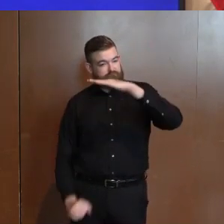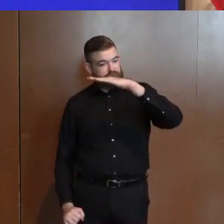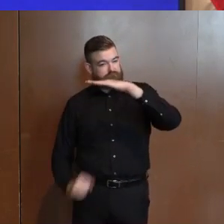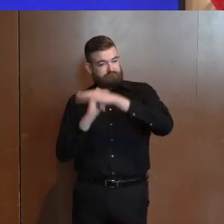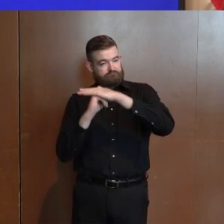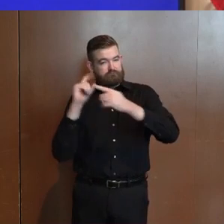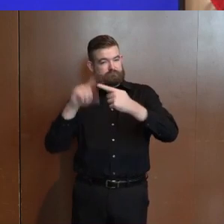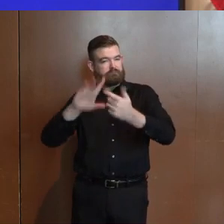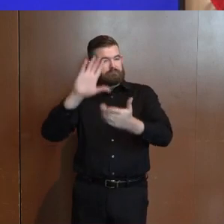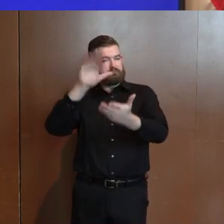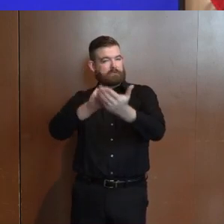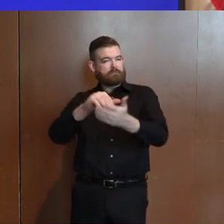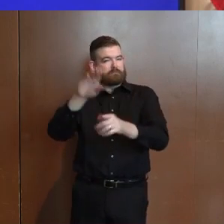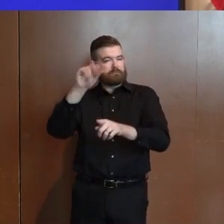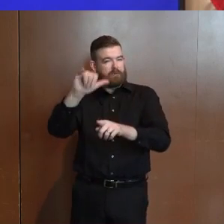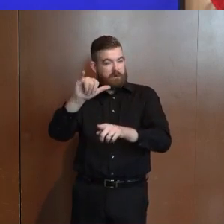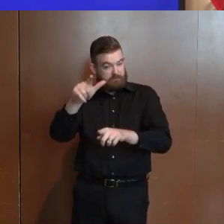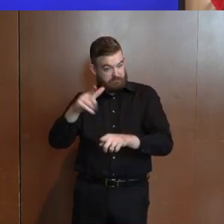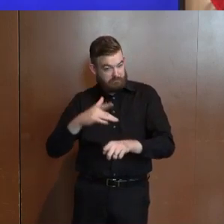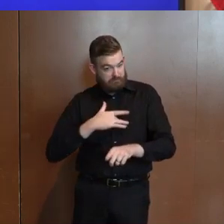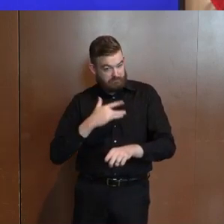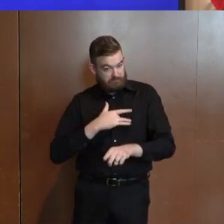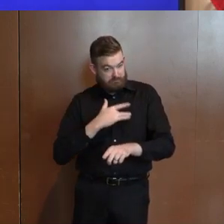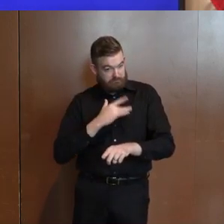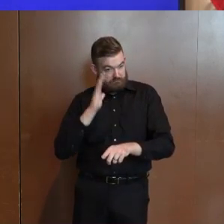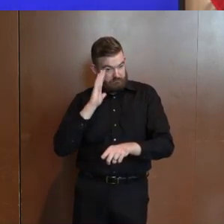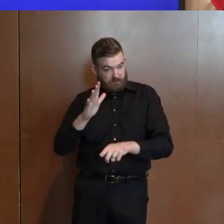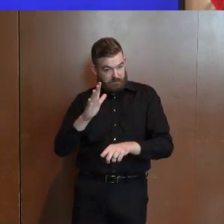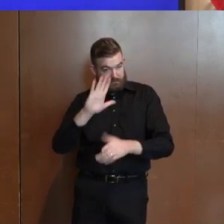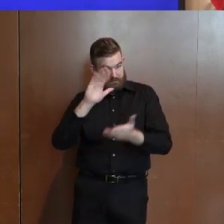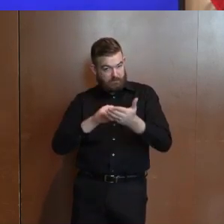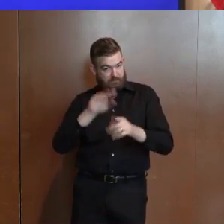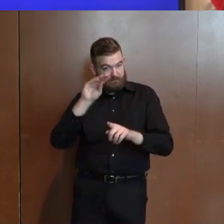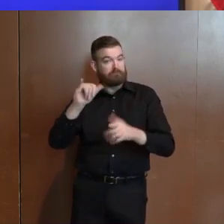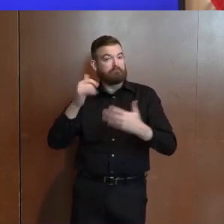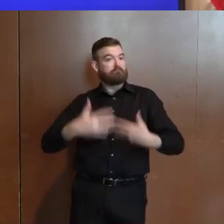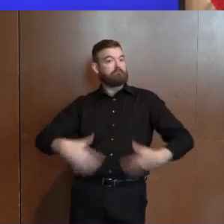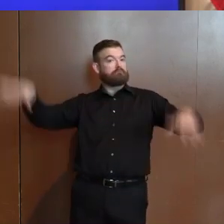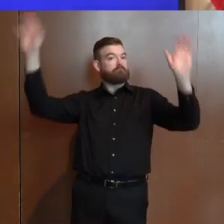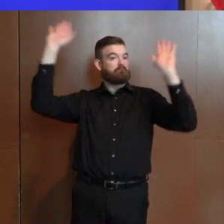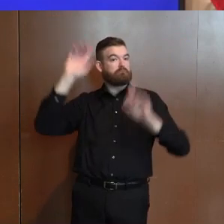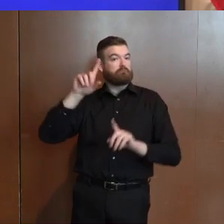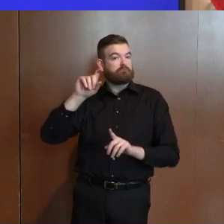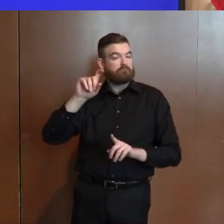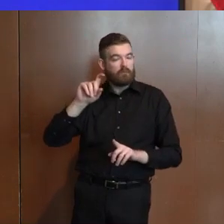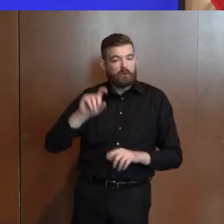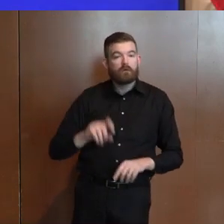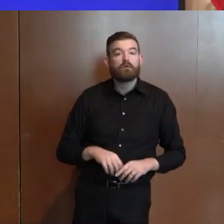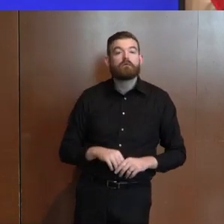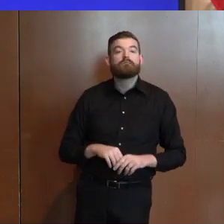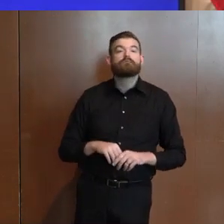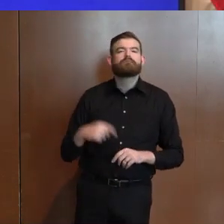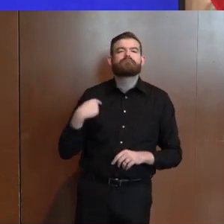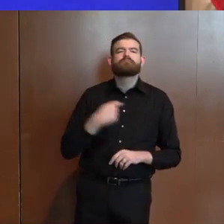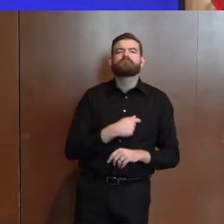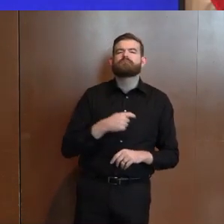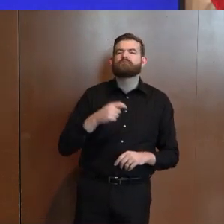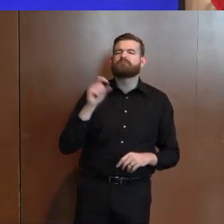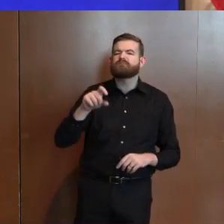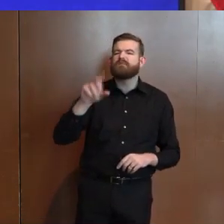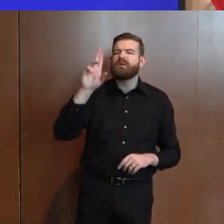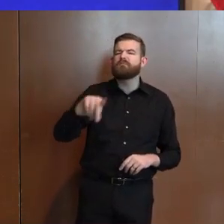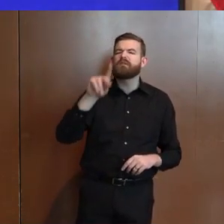way? And can we get an update on the guidelines, particularly the triage guidelines for nurses and healthcare professionals as